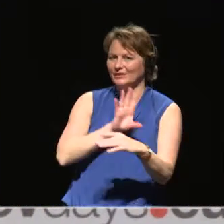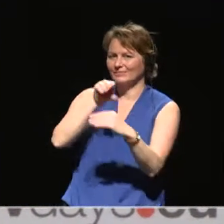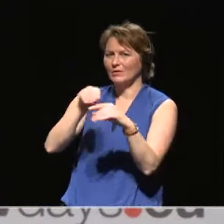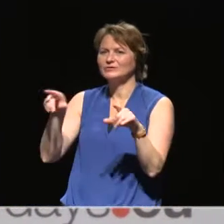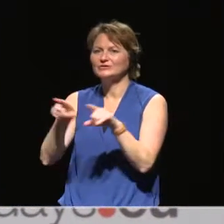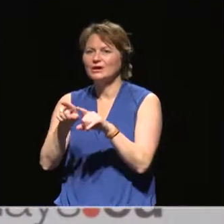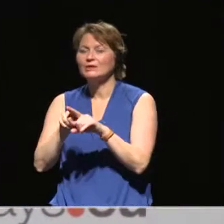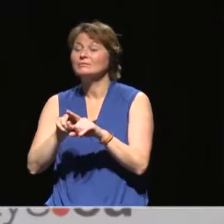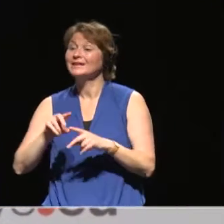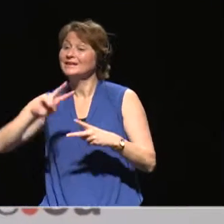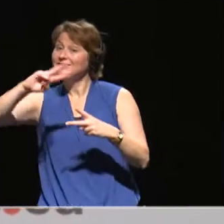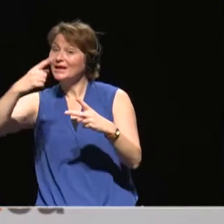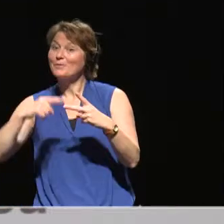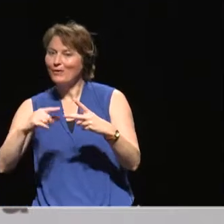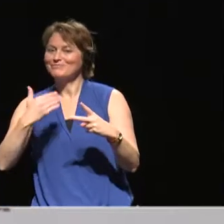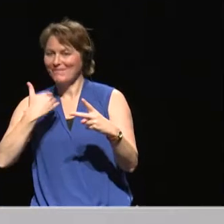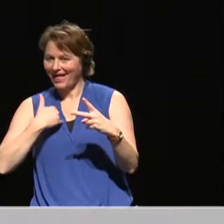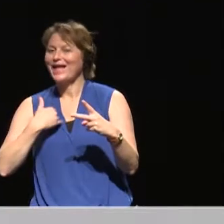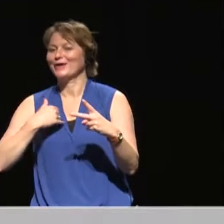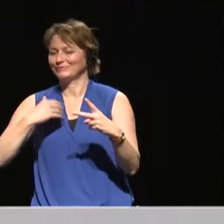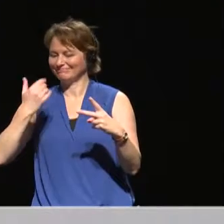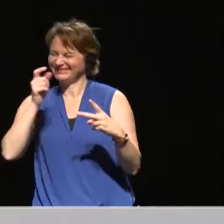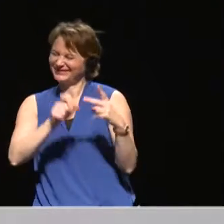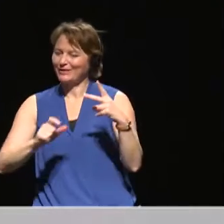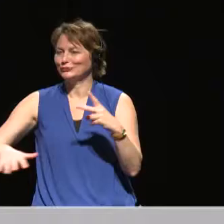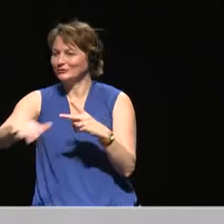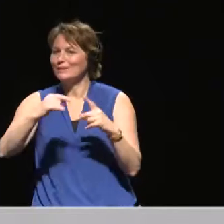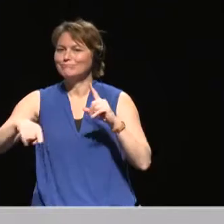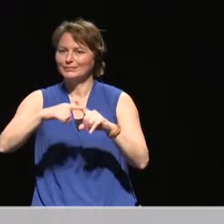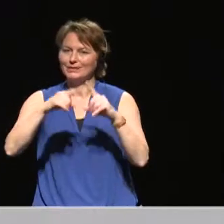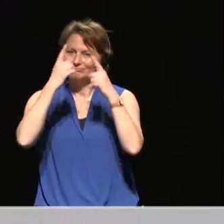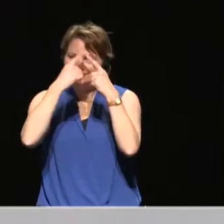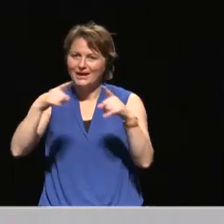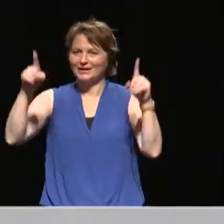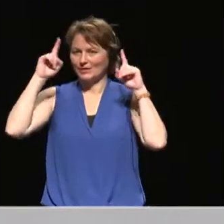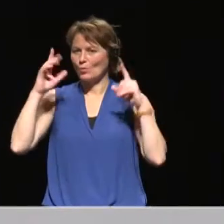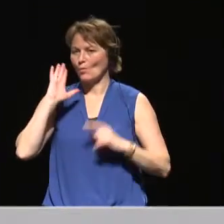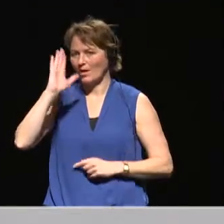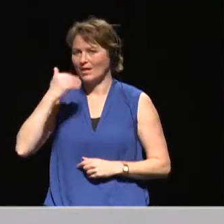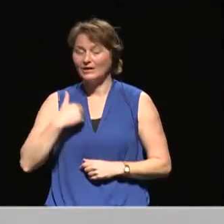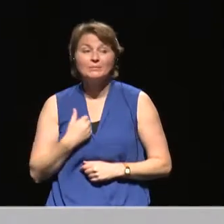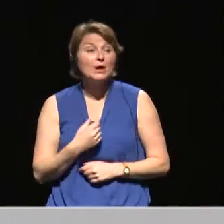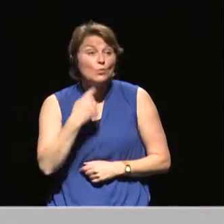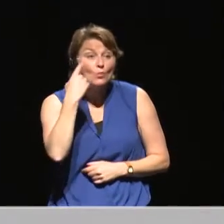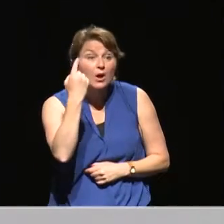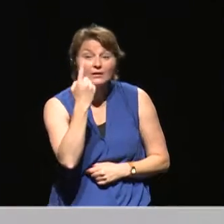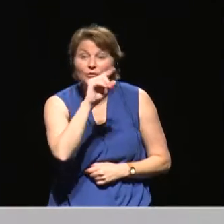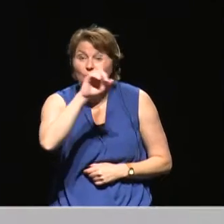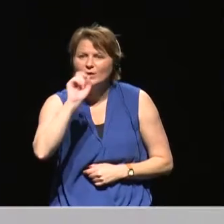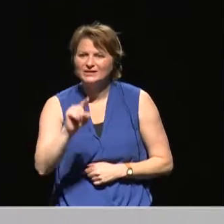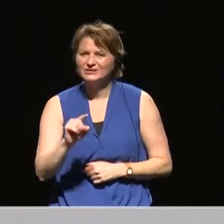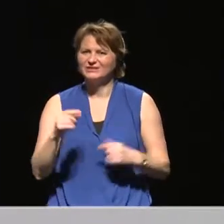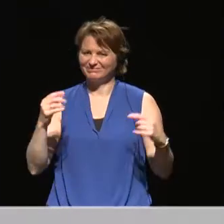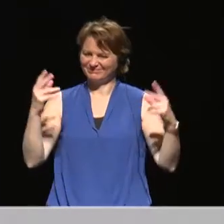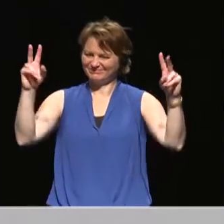the civil society and the academia as well. But now let's turn to one question, and this is how corruption